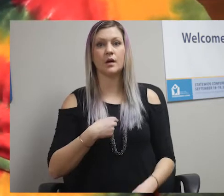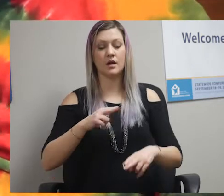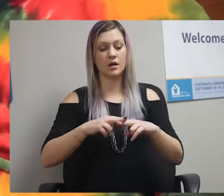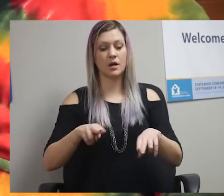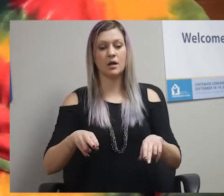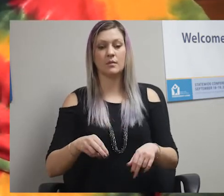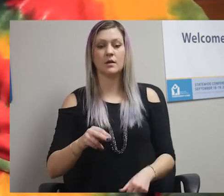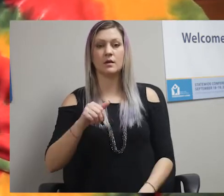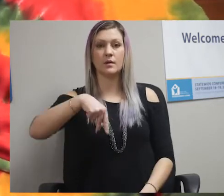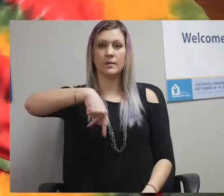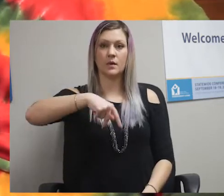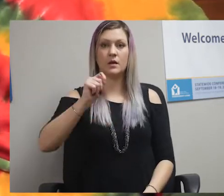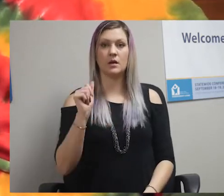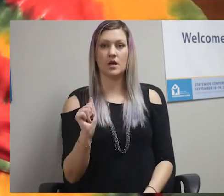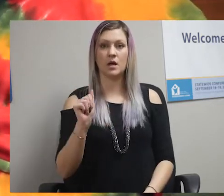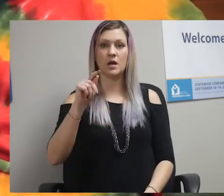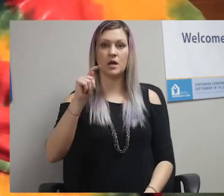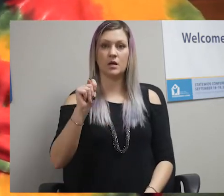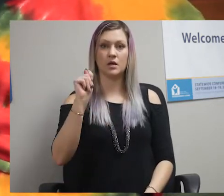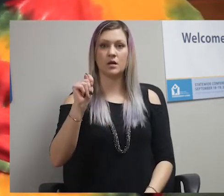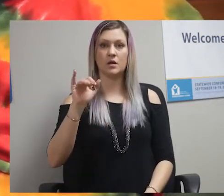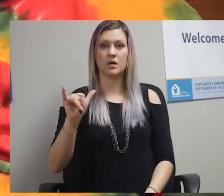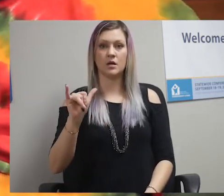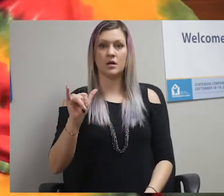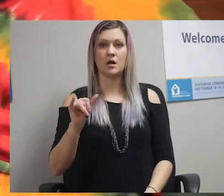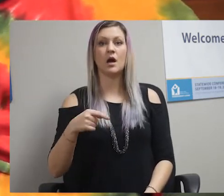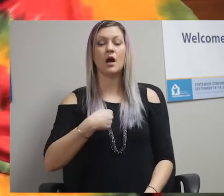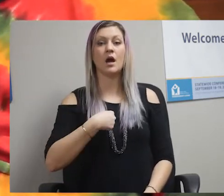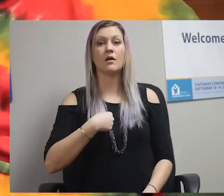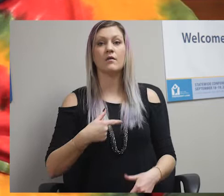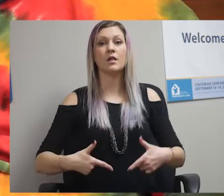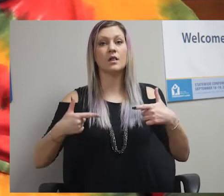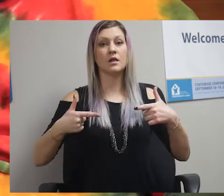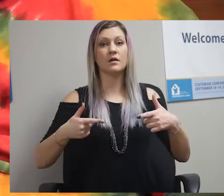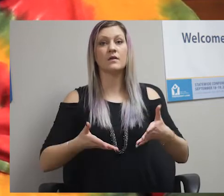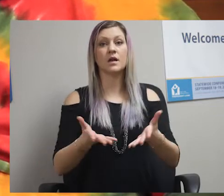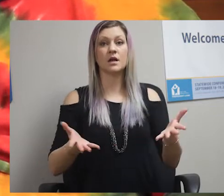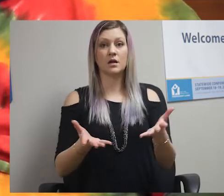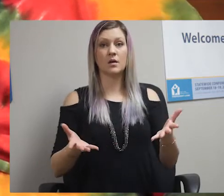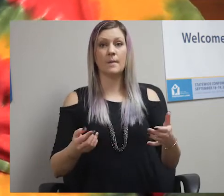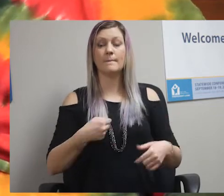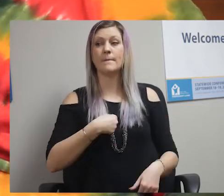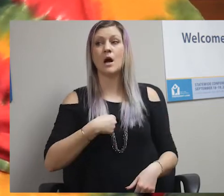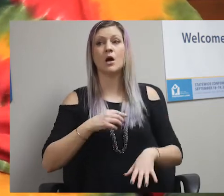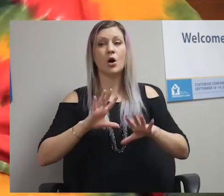Patty King, and I have lived in Plattsburgh all my life.